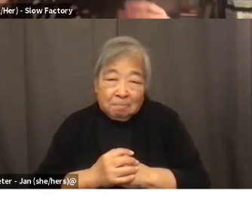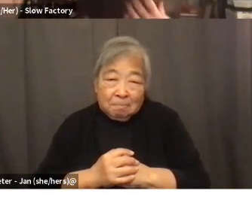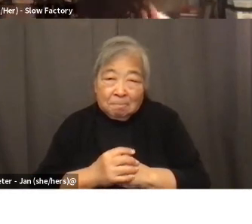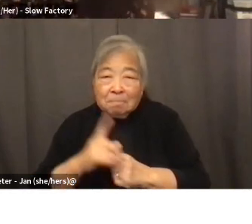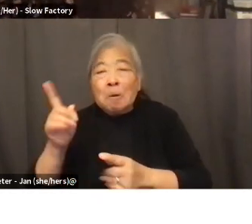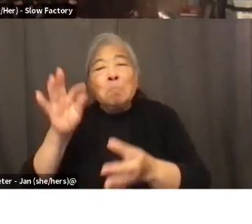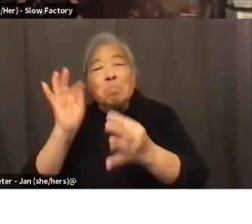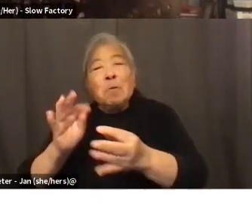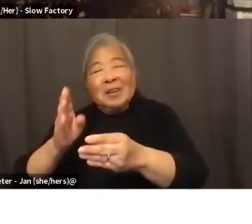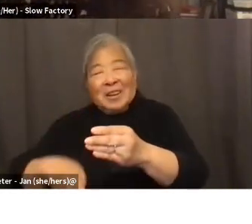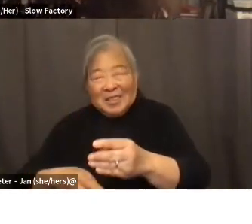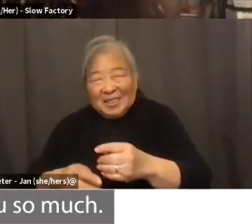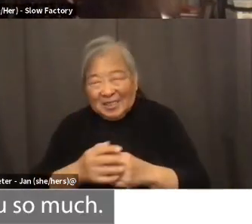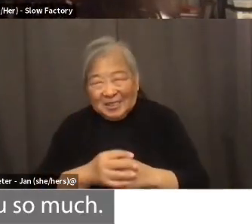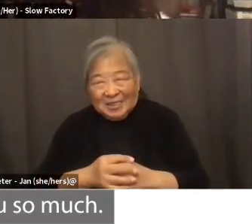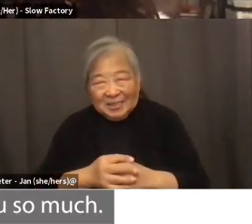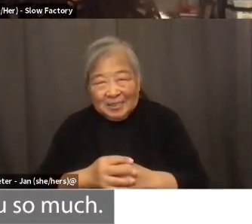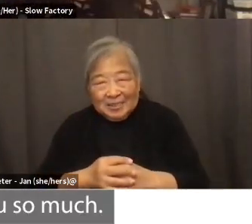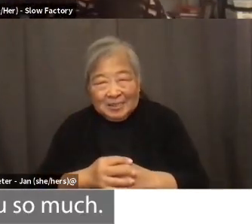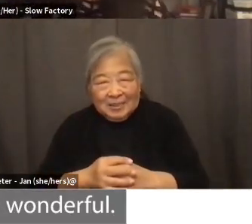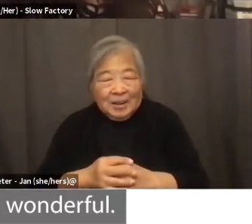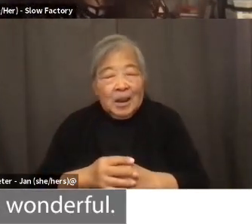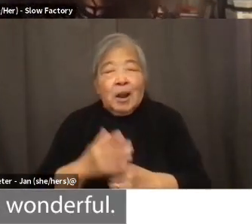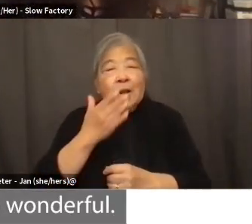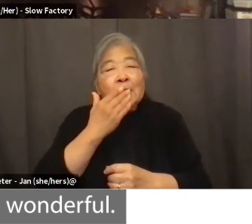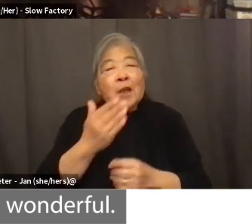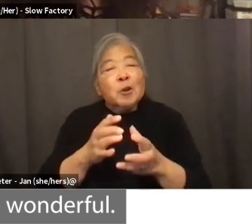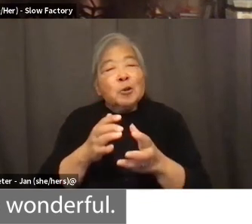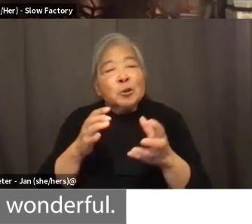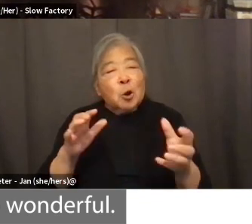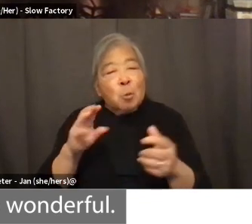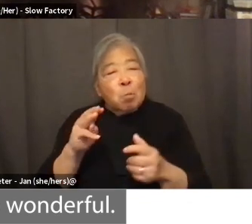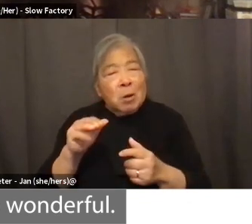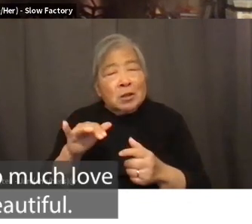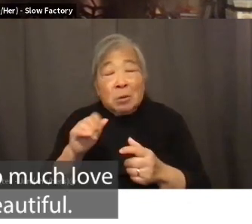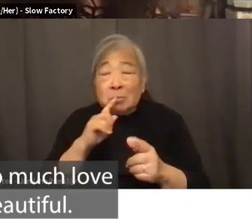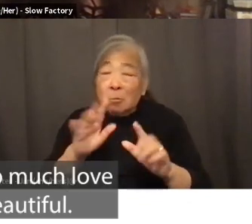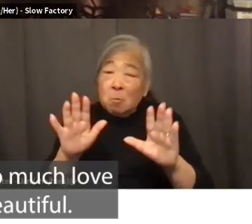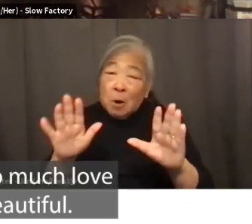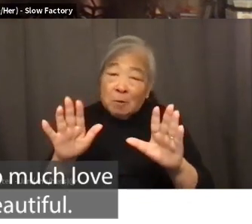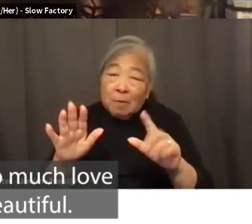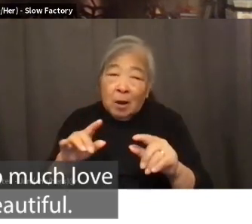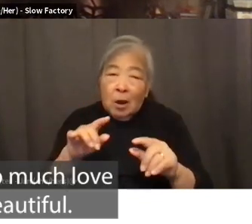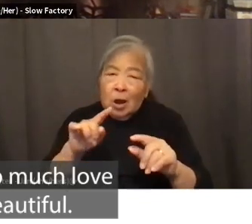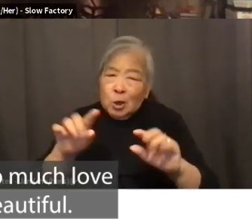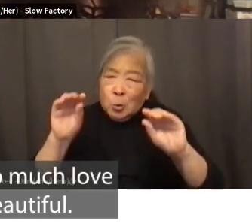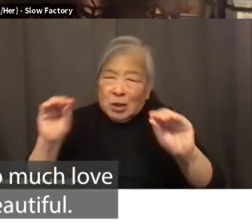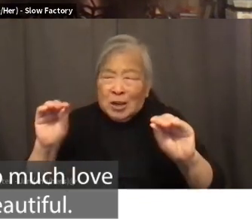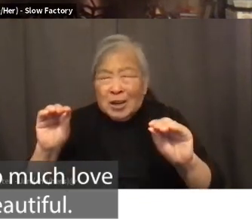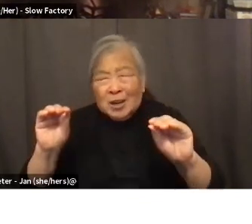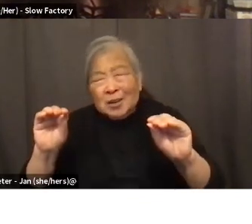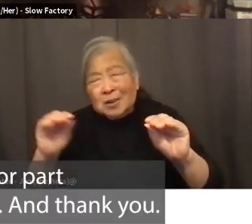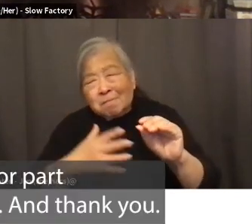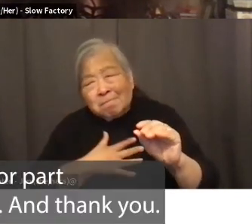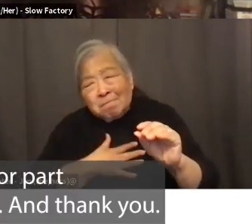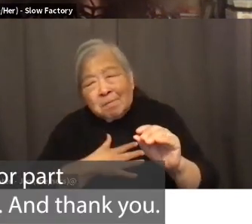end. Much. Thank you so much, Maya. It's been so wonderful. You teach with so much love, and it's so beautiful